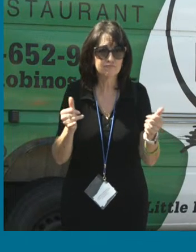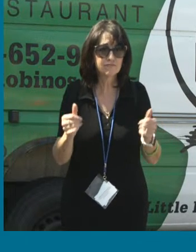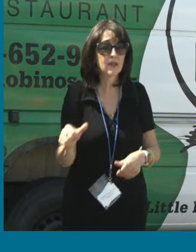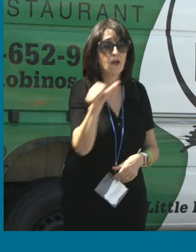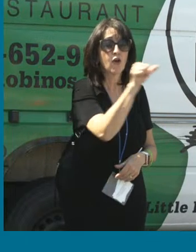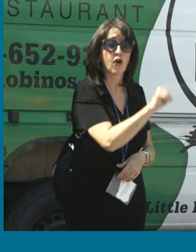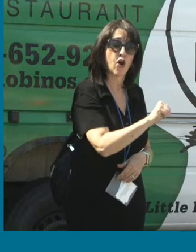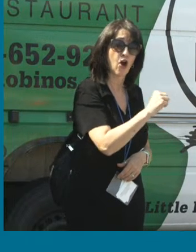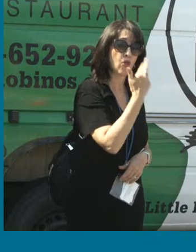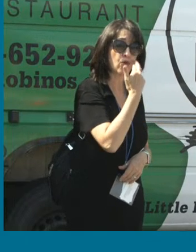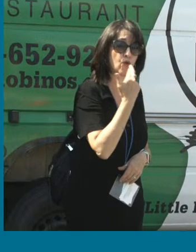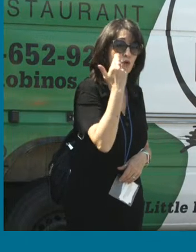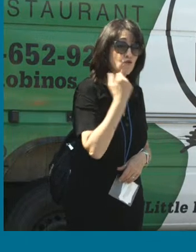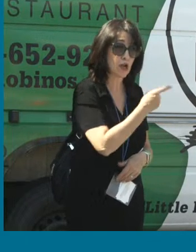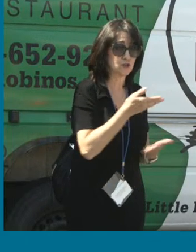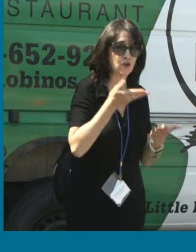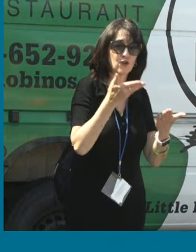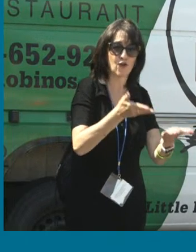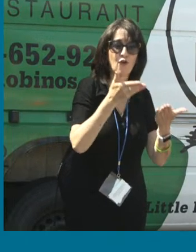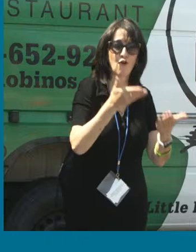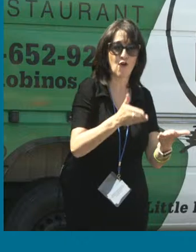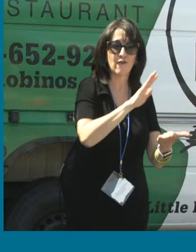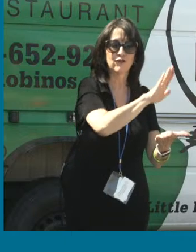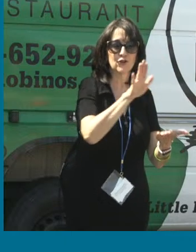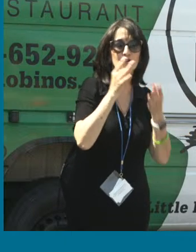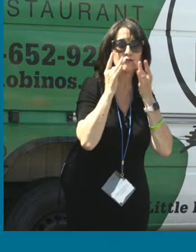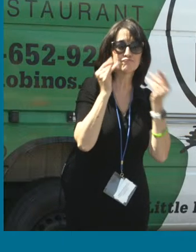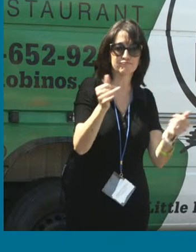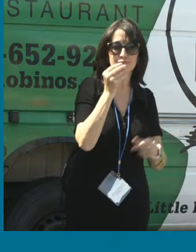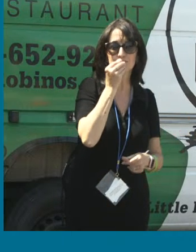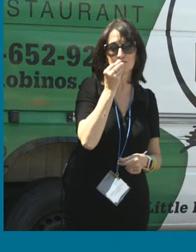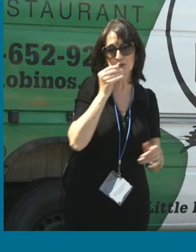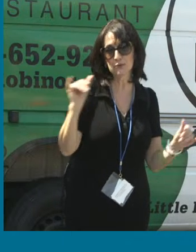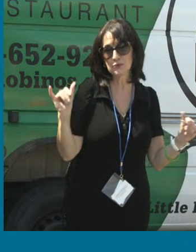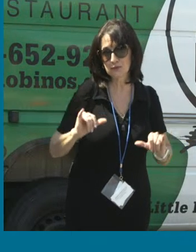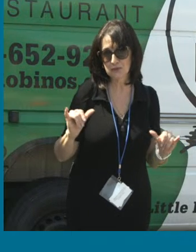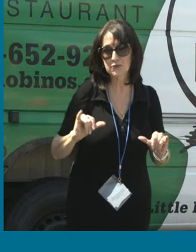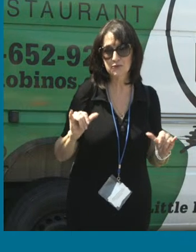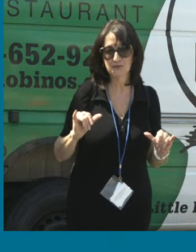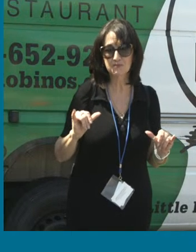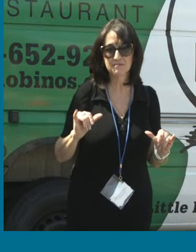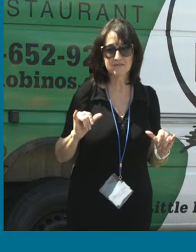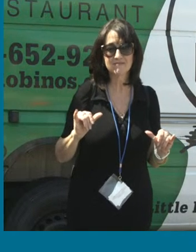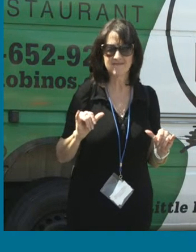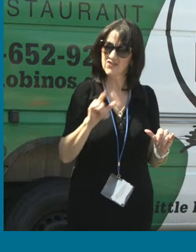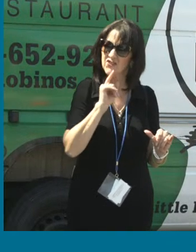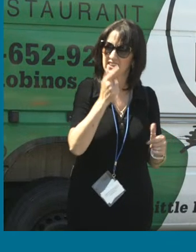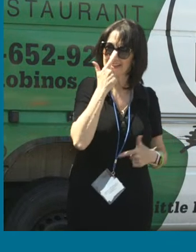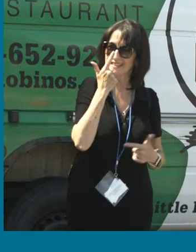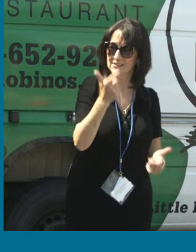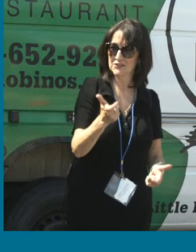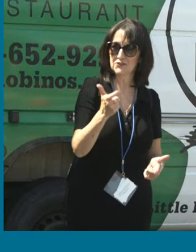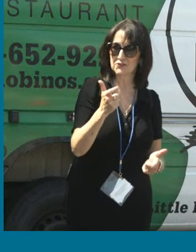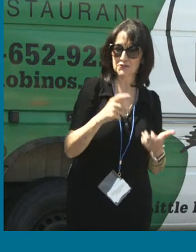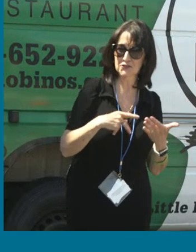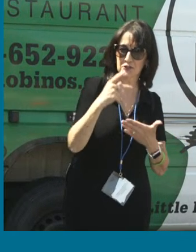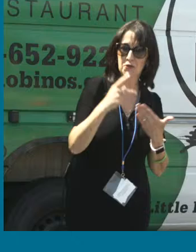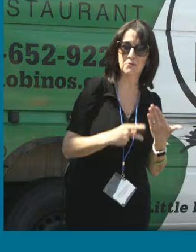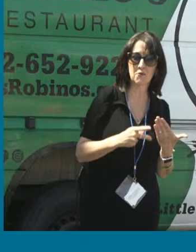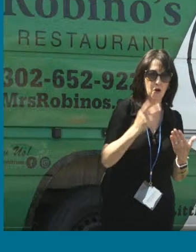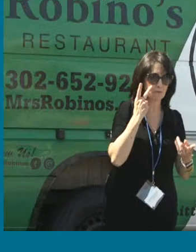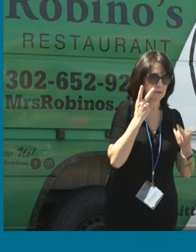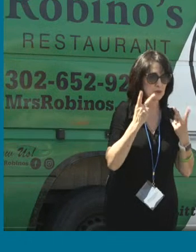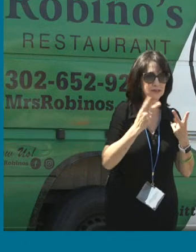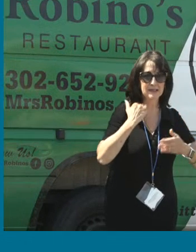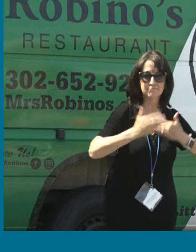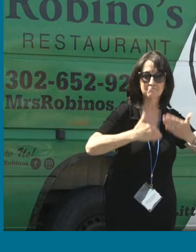their signature dish as an incentive. So this has been a really, really interesting program to watch. But